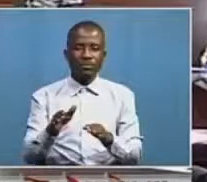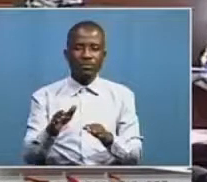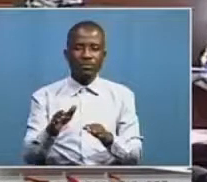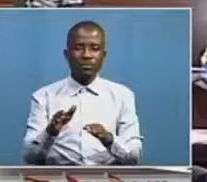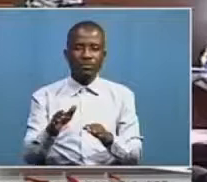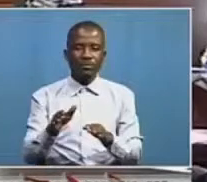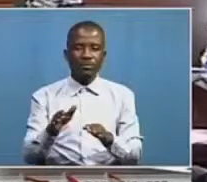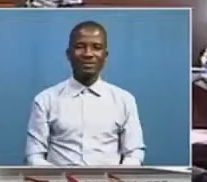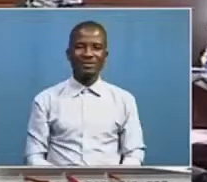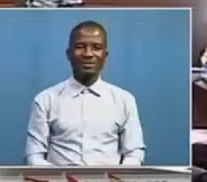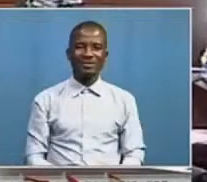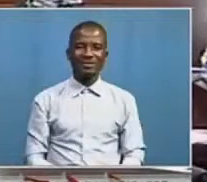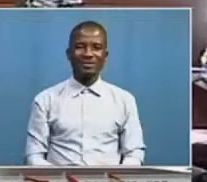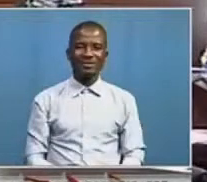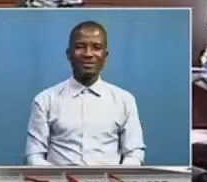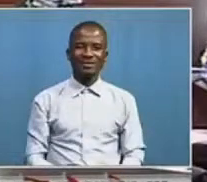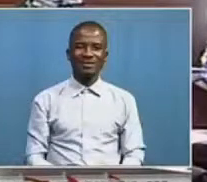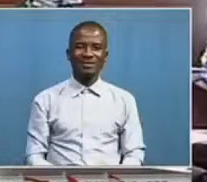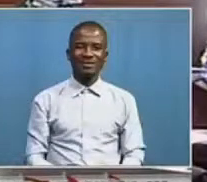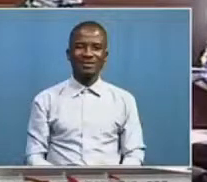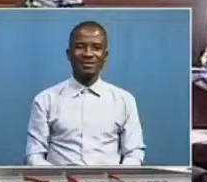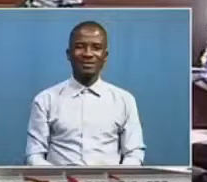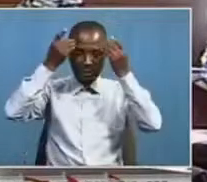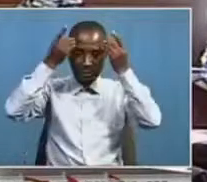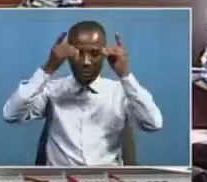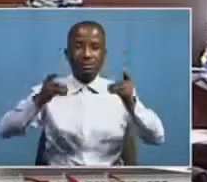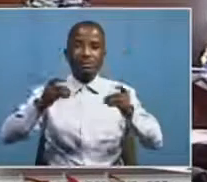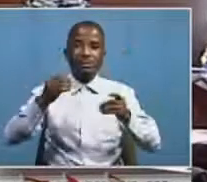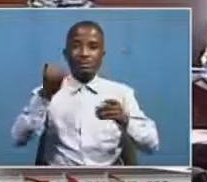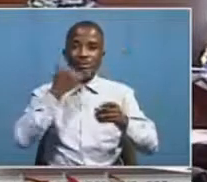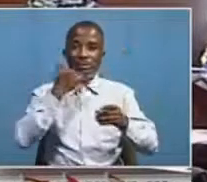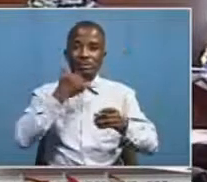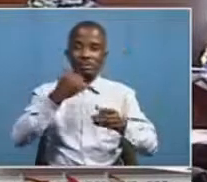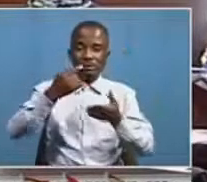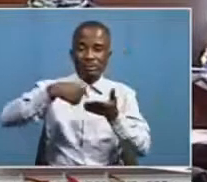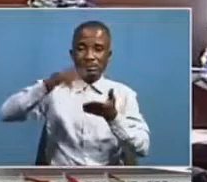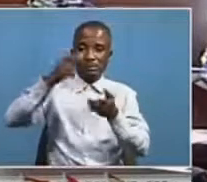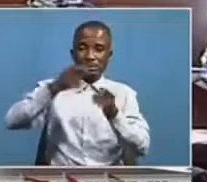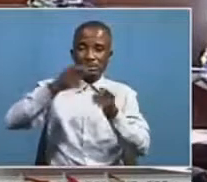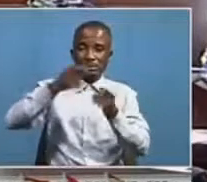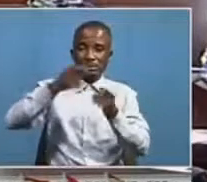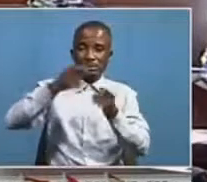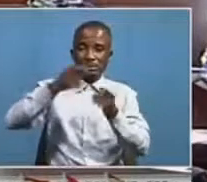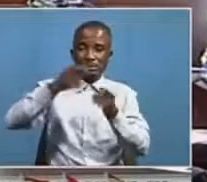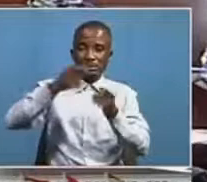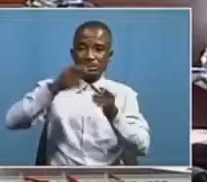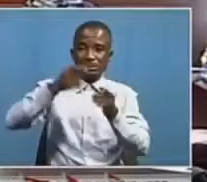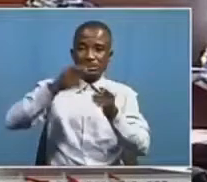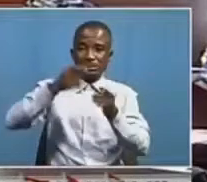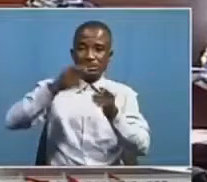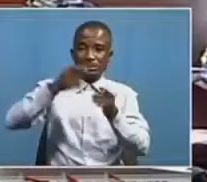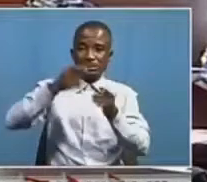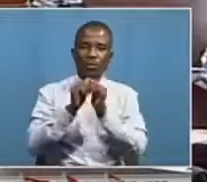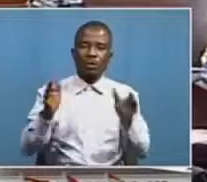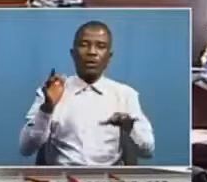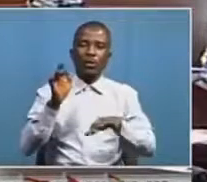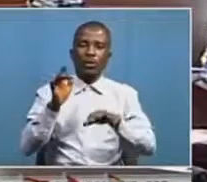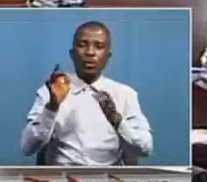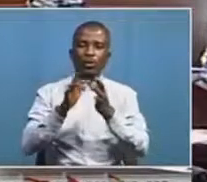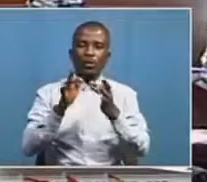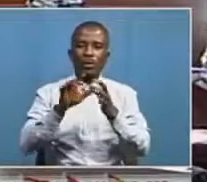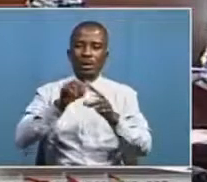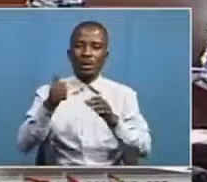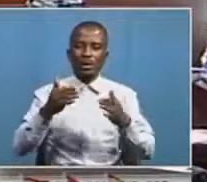her own corrected the error she made without consulting the stakeholders of the 2020 presidential election.